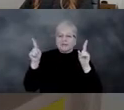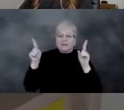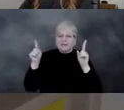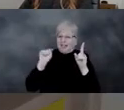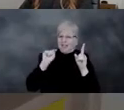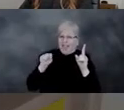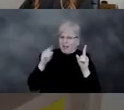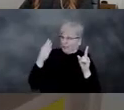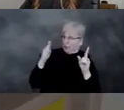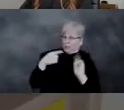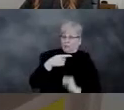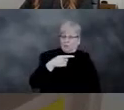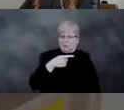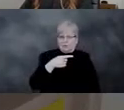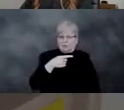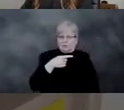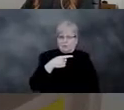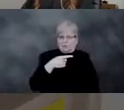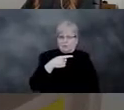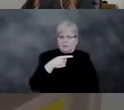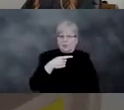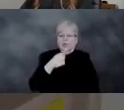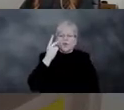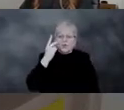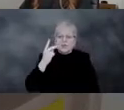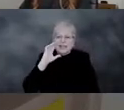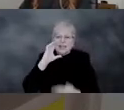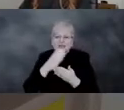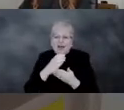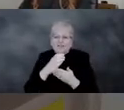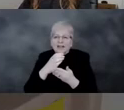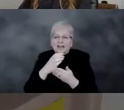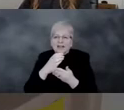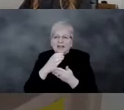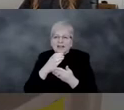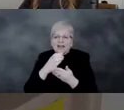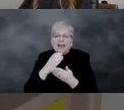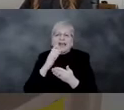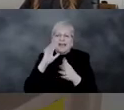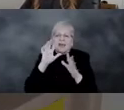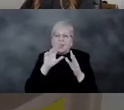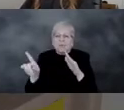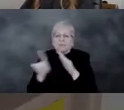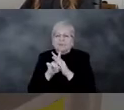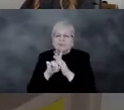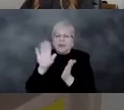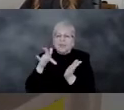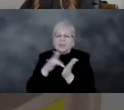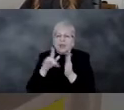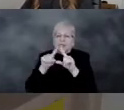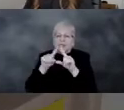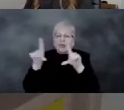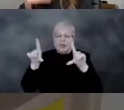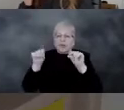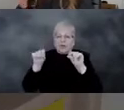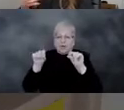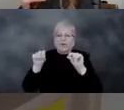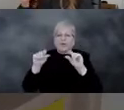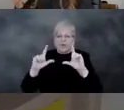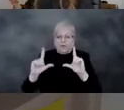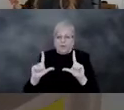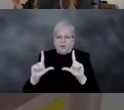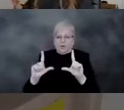represented by a graphic that takes up the center window of your screen. AERA will be